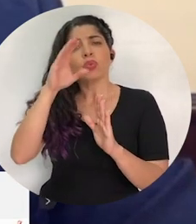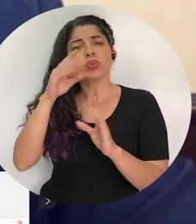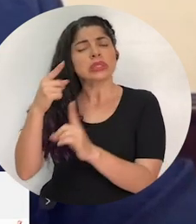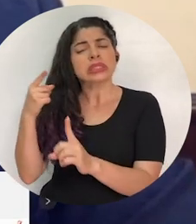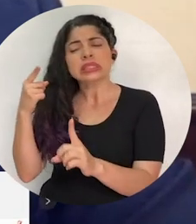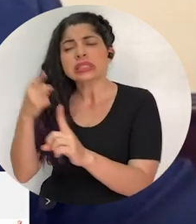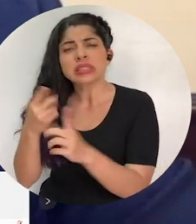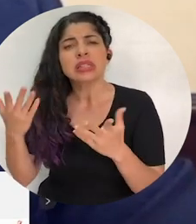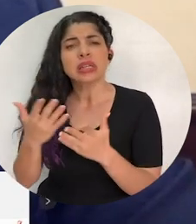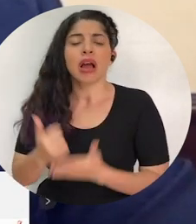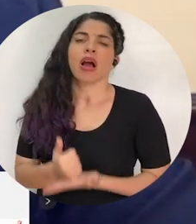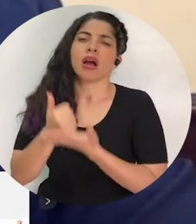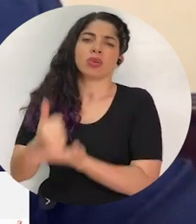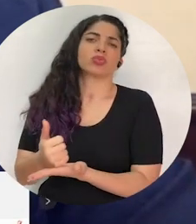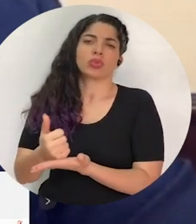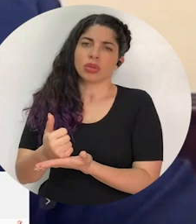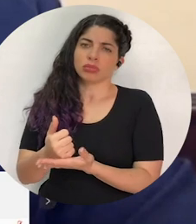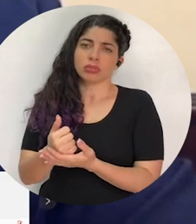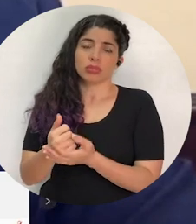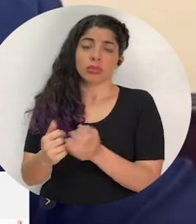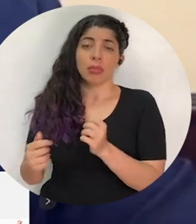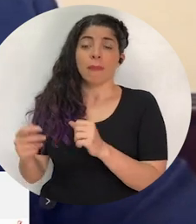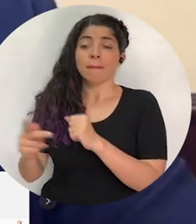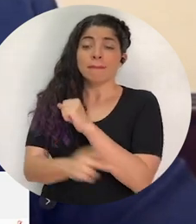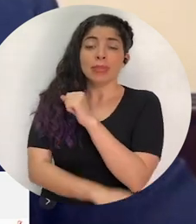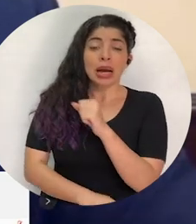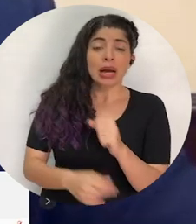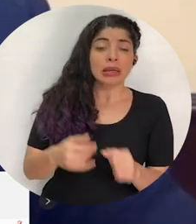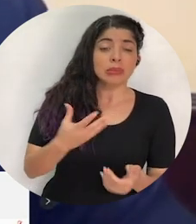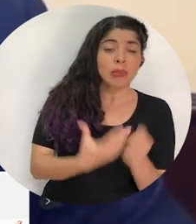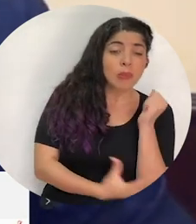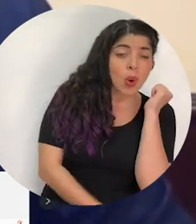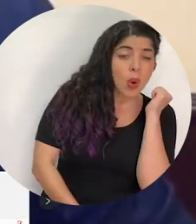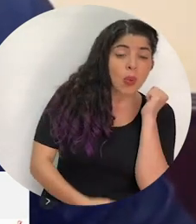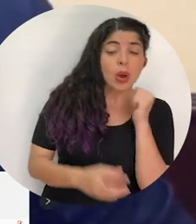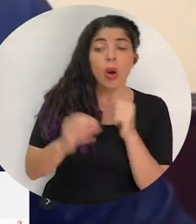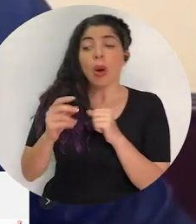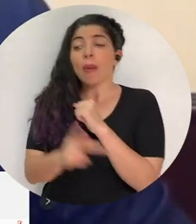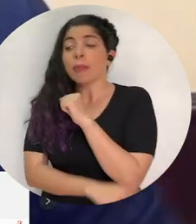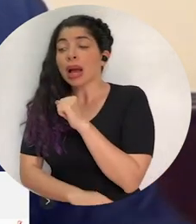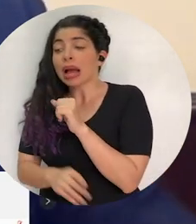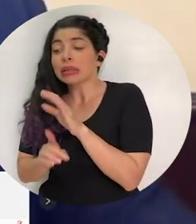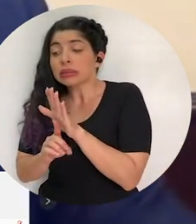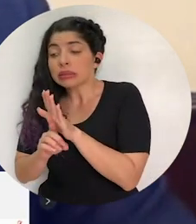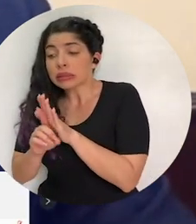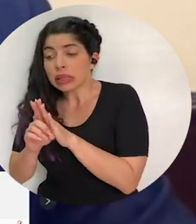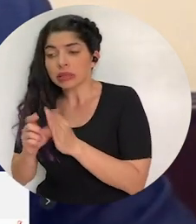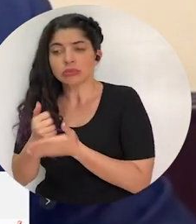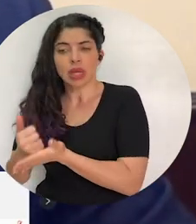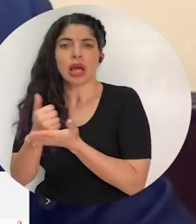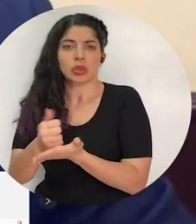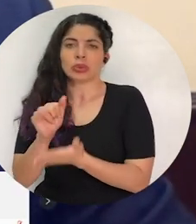to help emerging economies and to help poor countries.